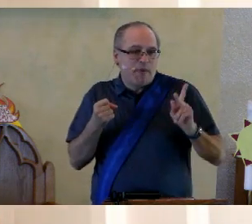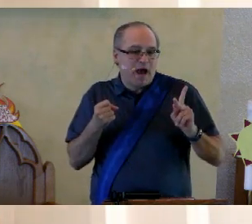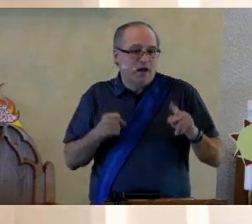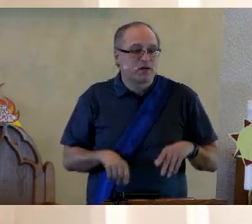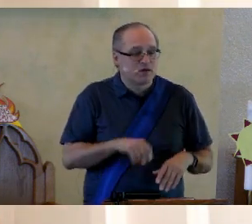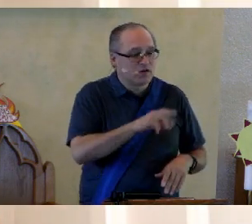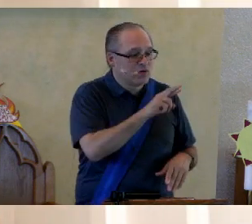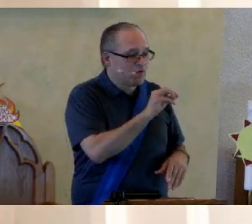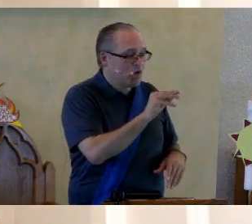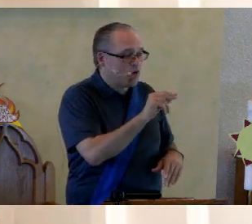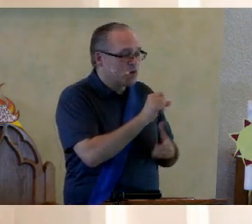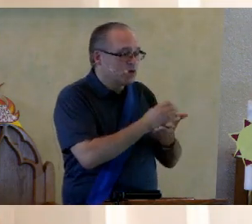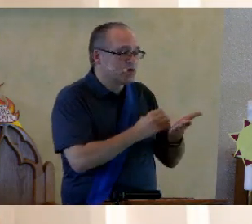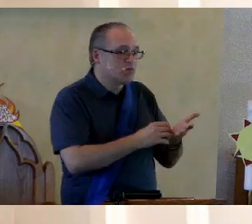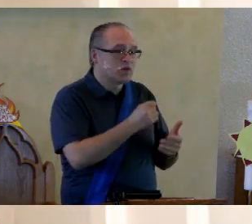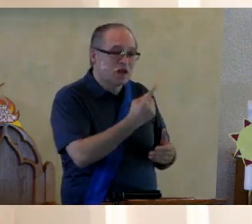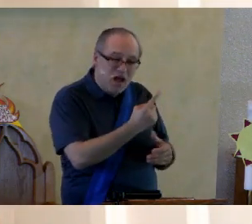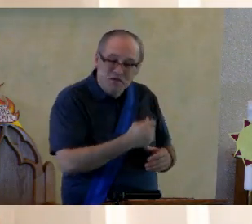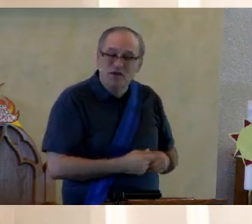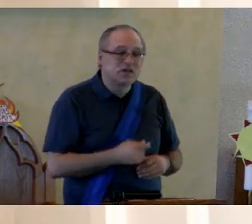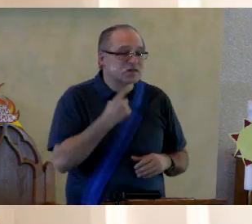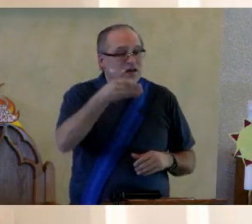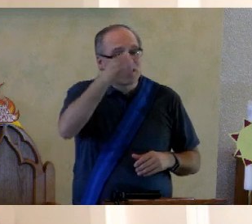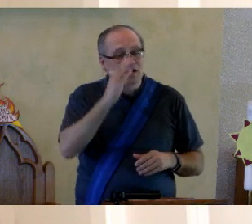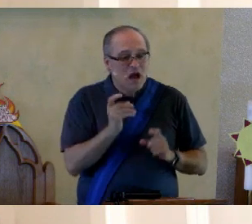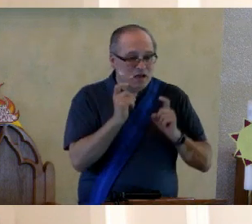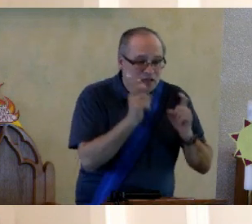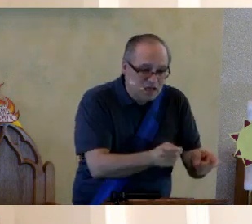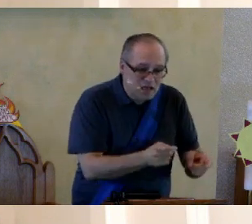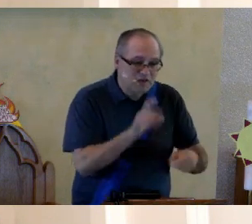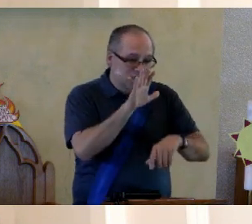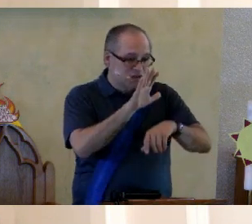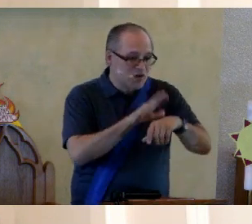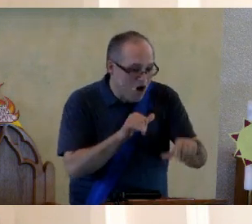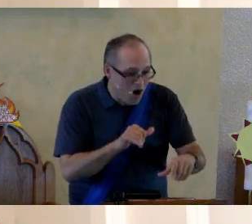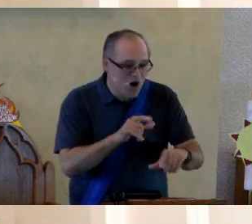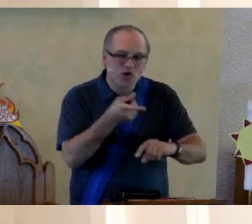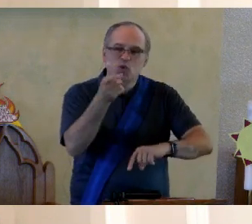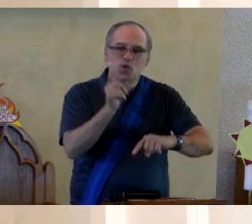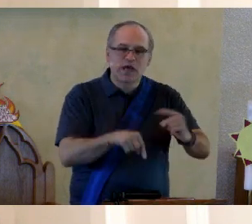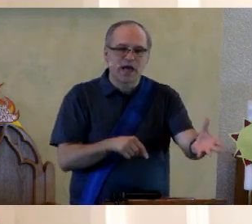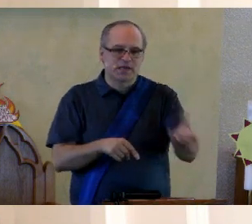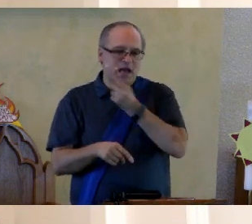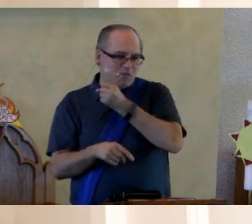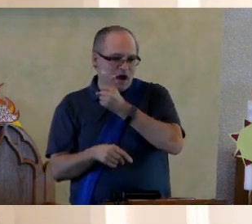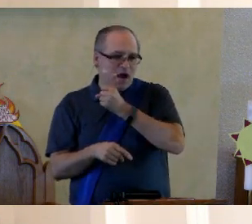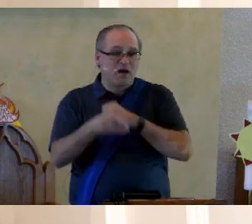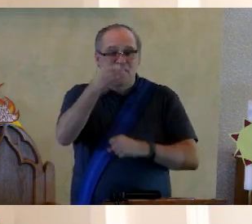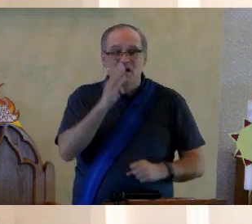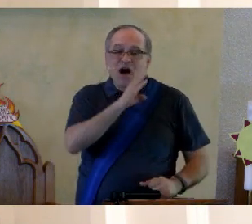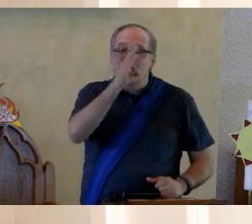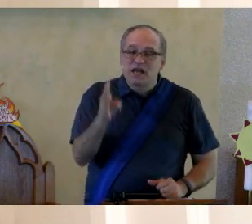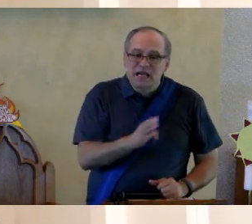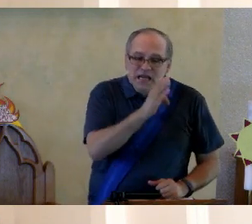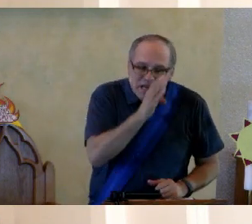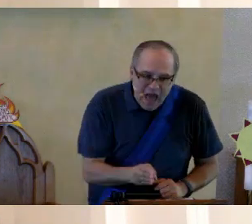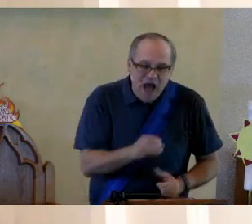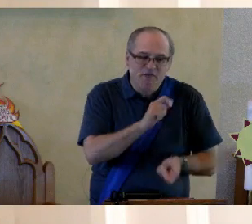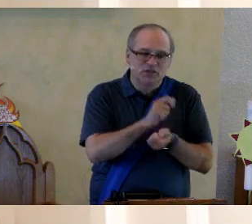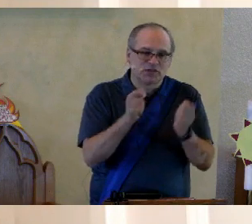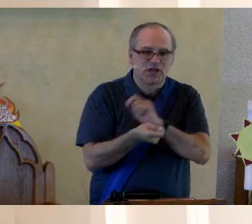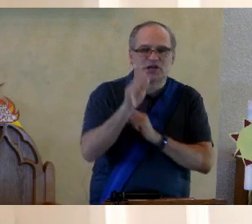29 reminds us that God's gifts and God's call are irrevocable, and God never changes God's mind when gifts are given